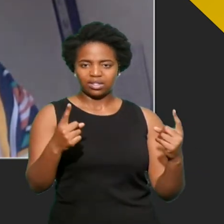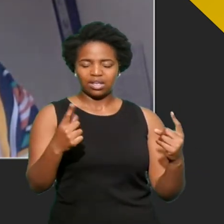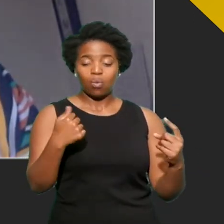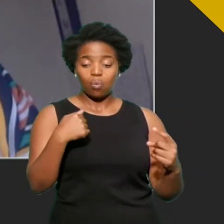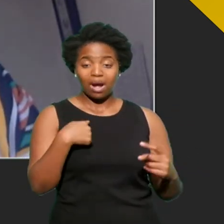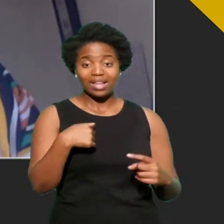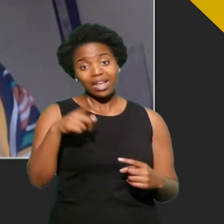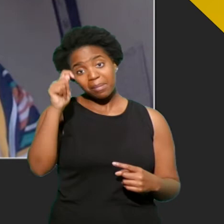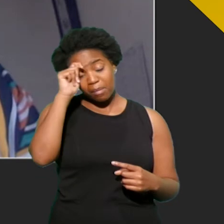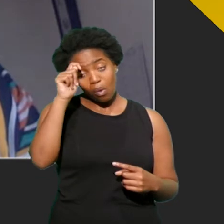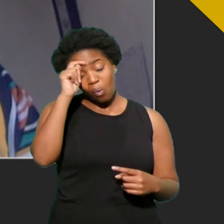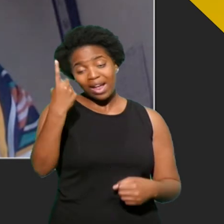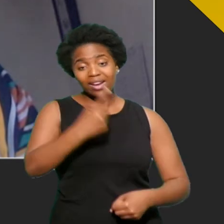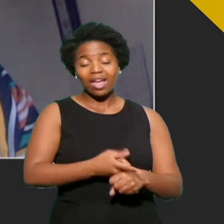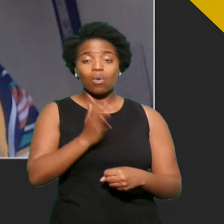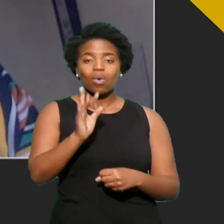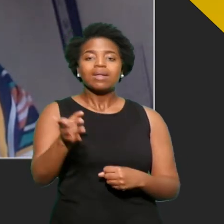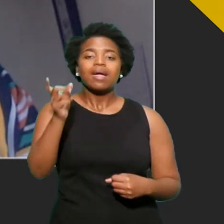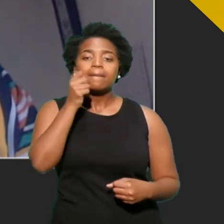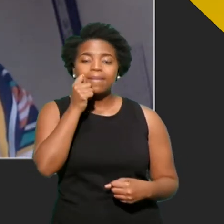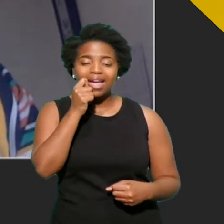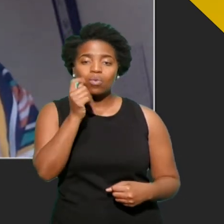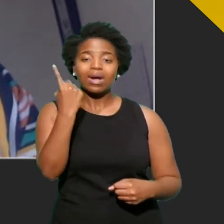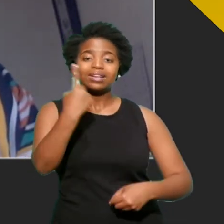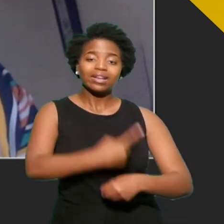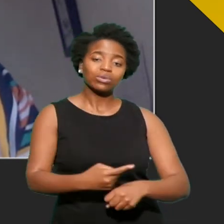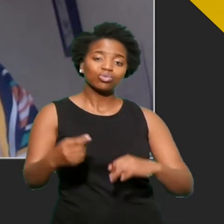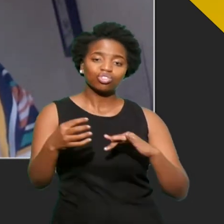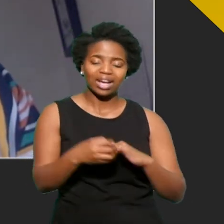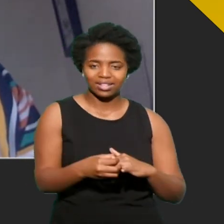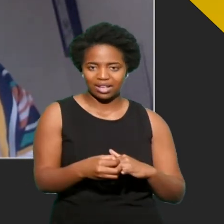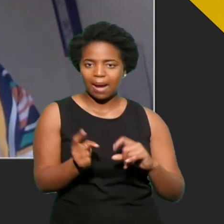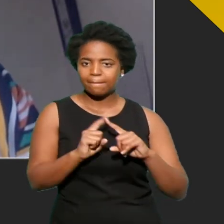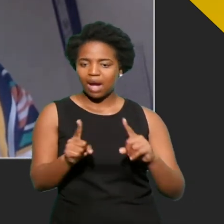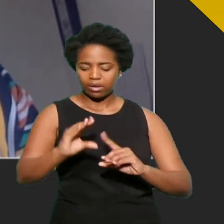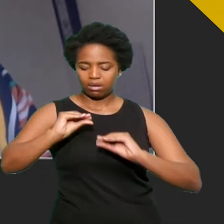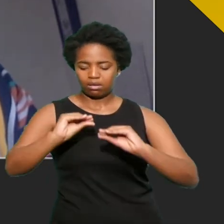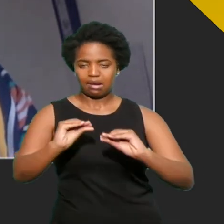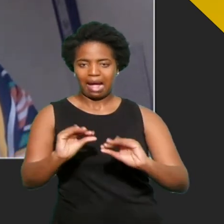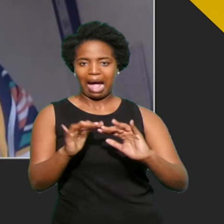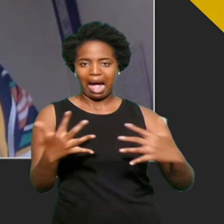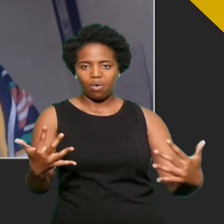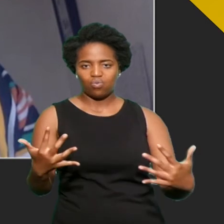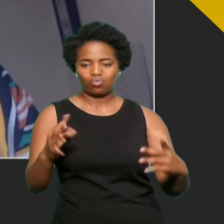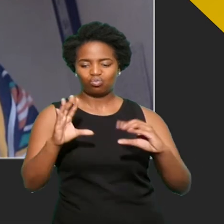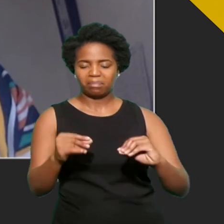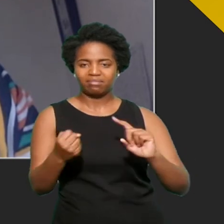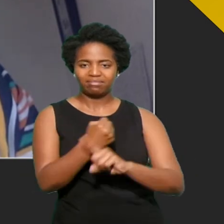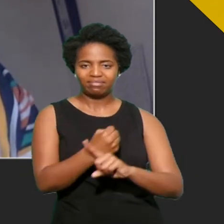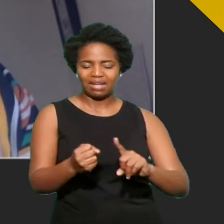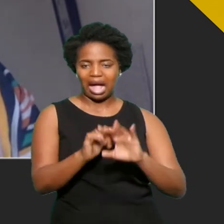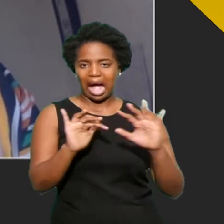and women and get into relationships and get into marriage without being equipped about how to deal with violence in their